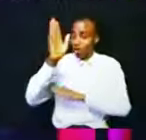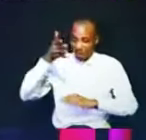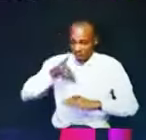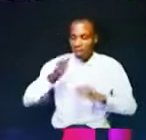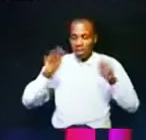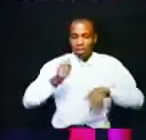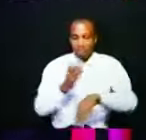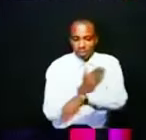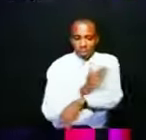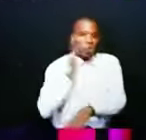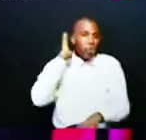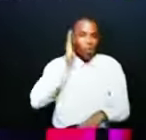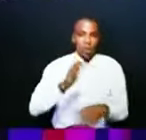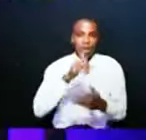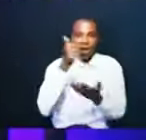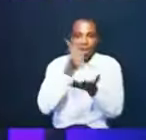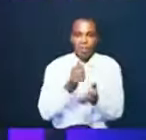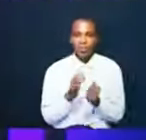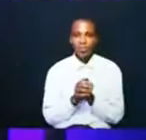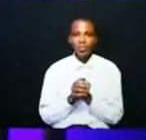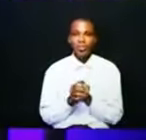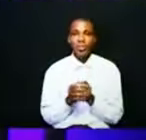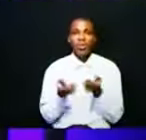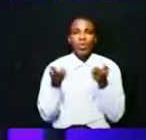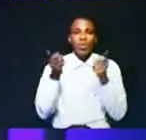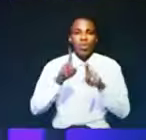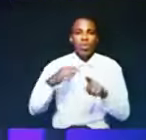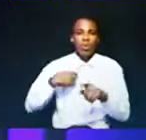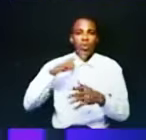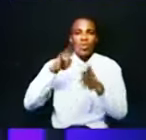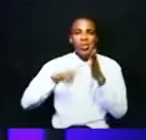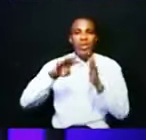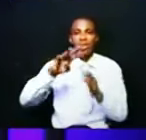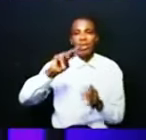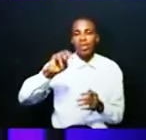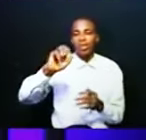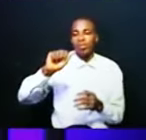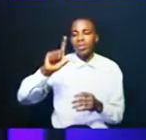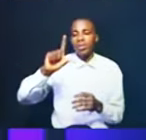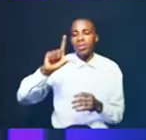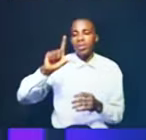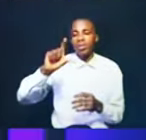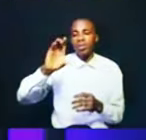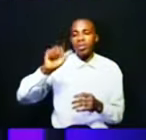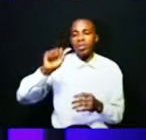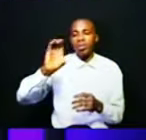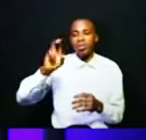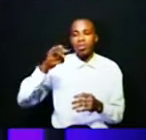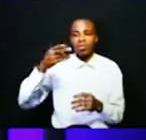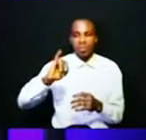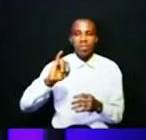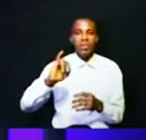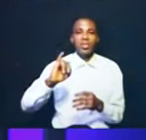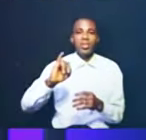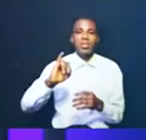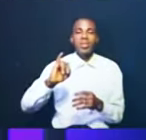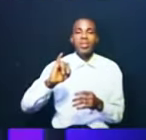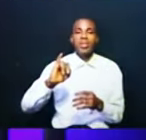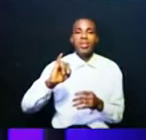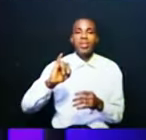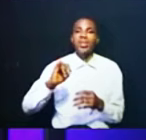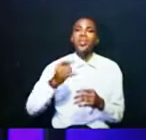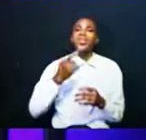in Serano, a one in seven. Now, from what we read in Malachi, yeah, King Kai would you for Malachi woman? We also see that spousal